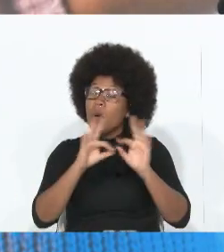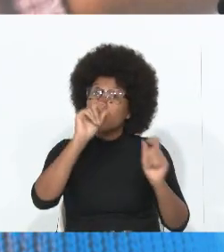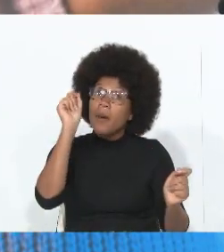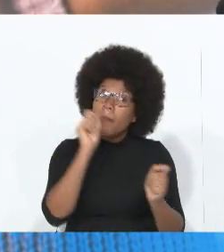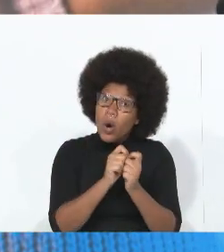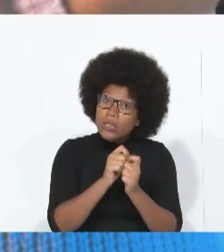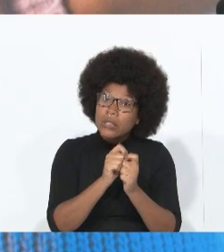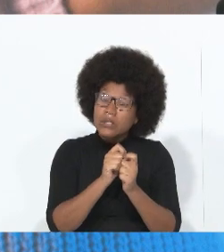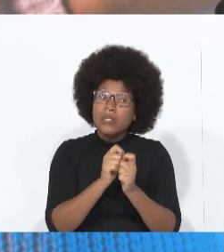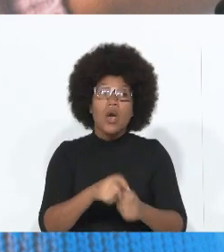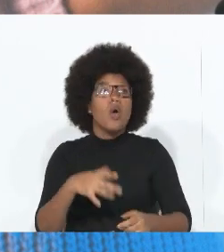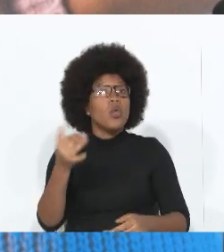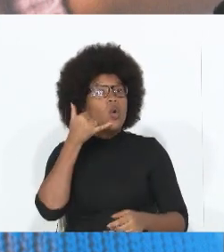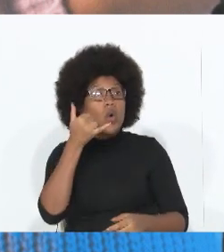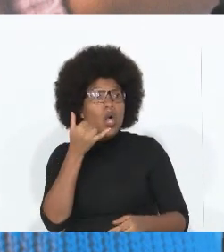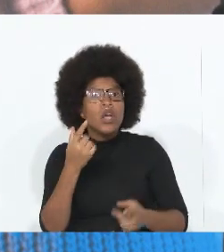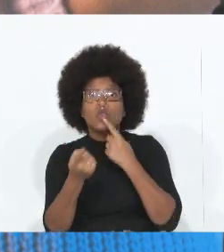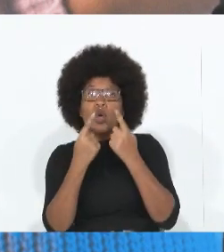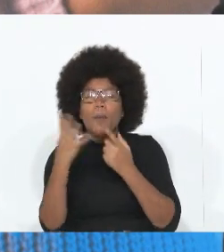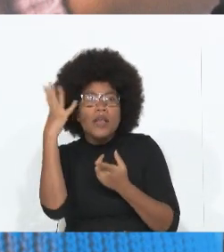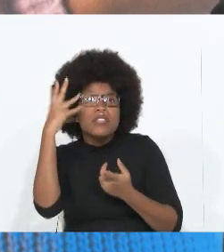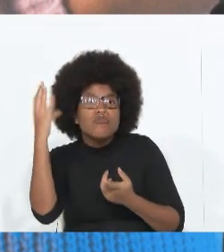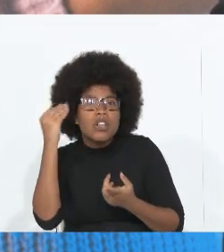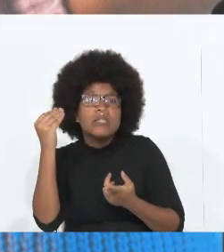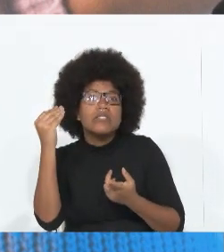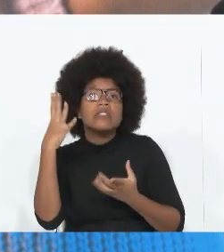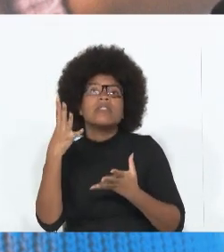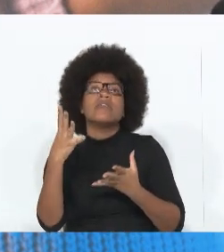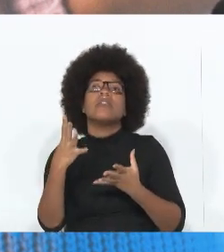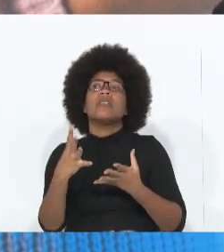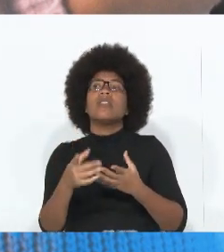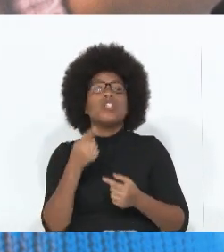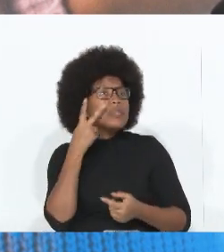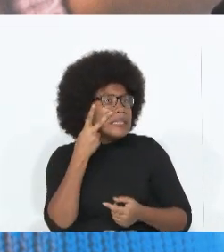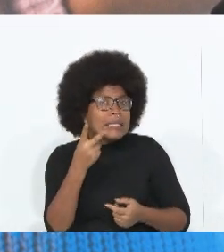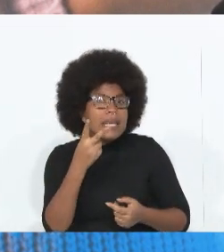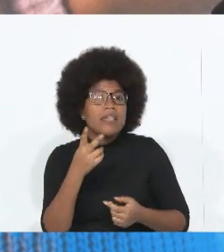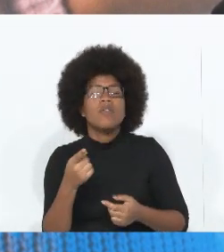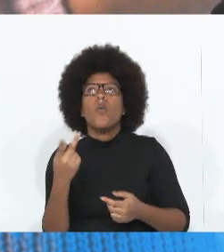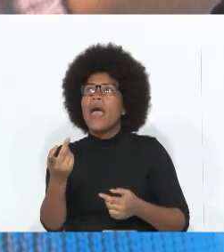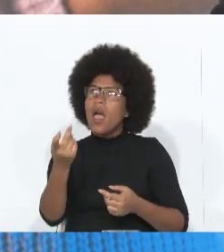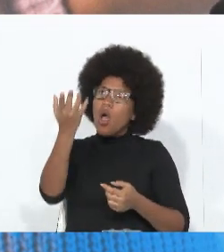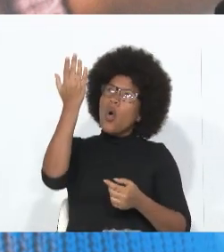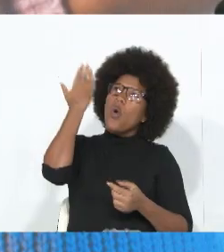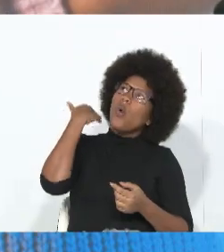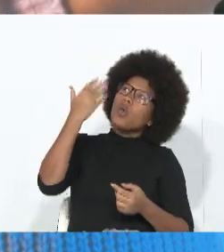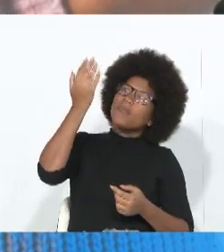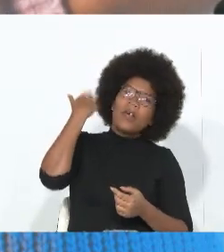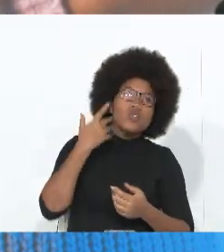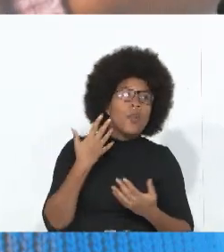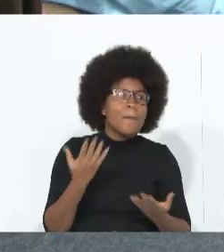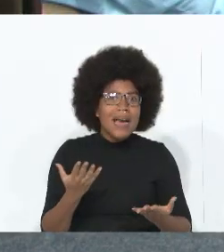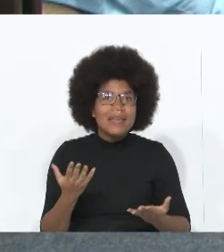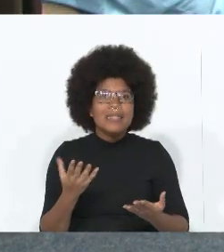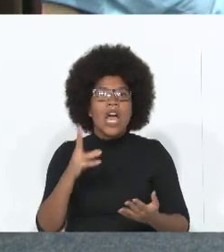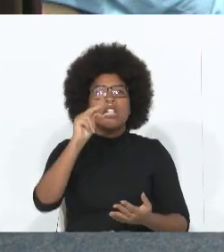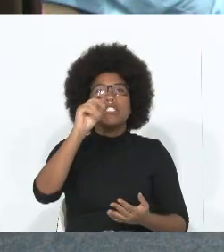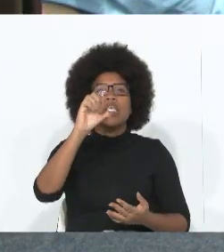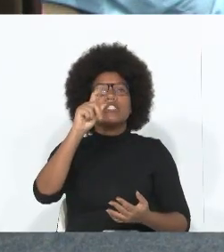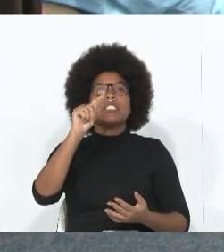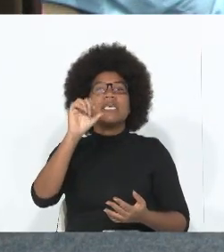is a huge amount of talent and expertise local-wise. Now, one